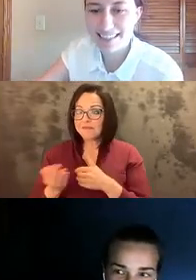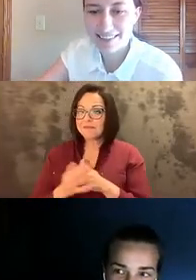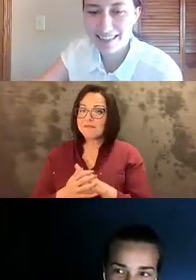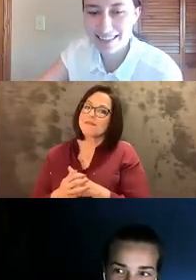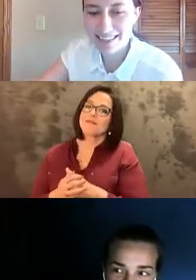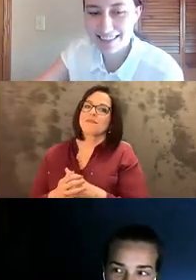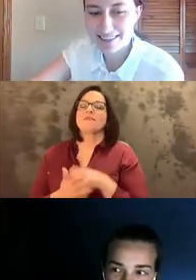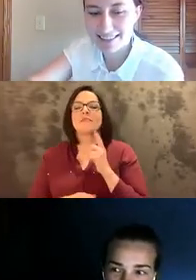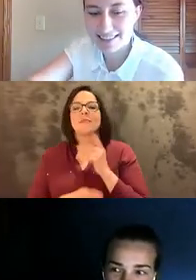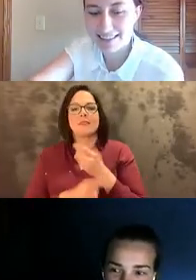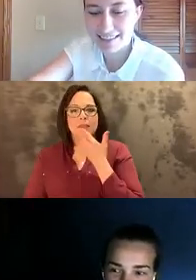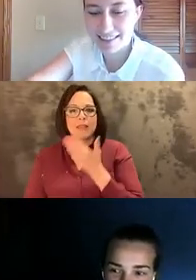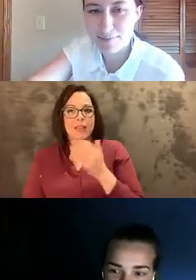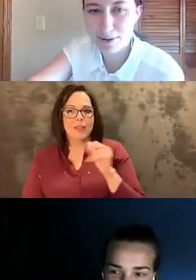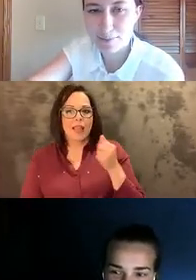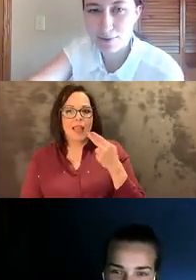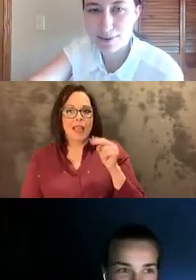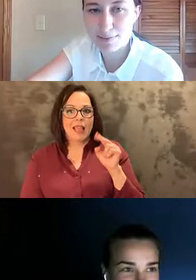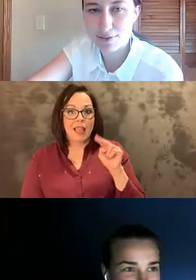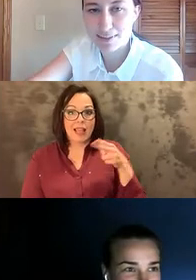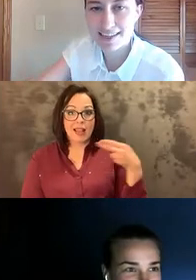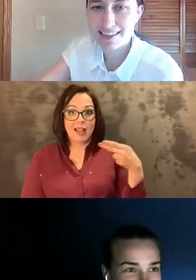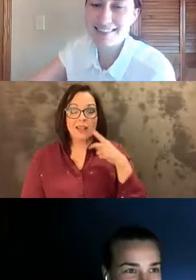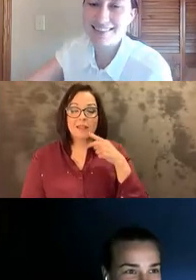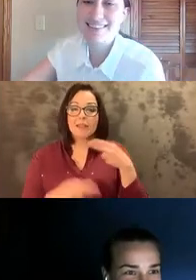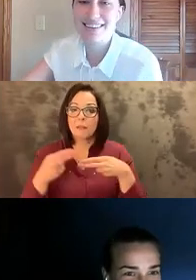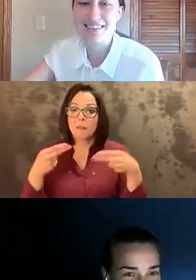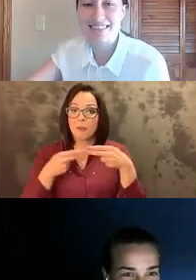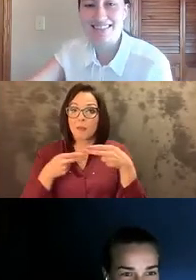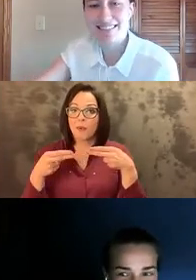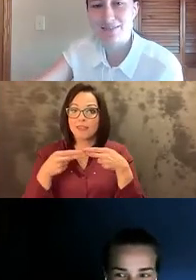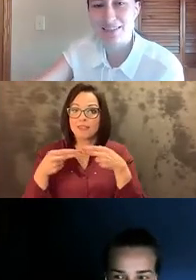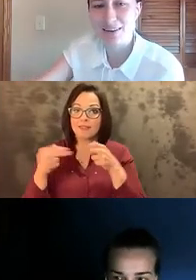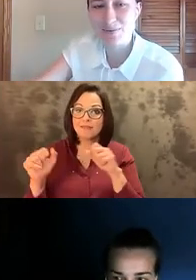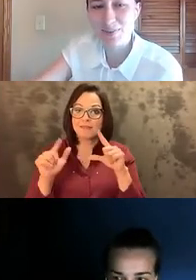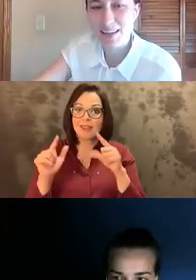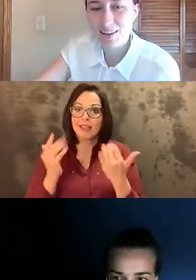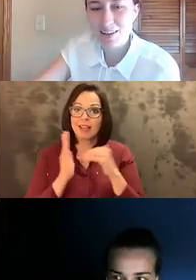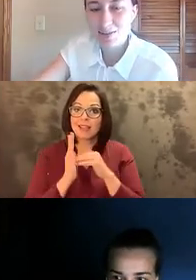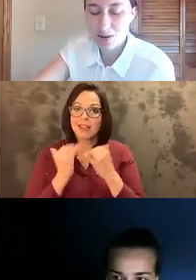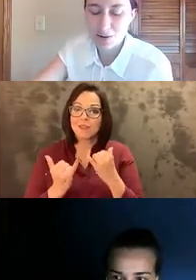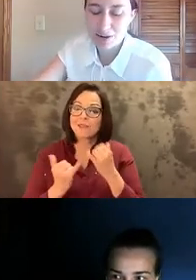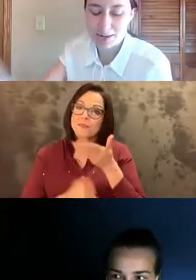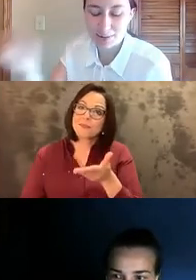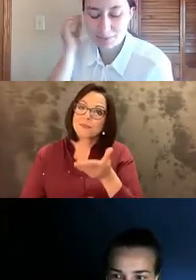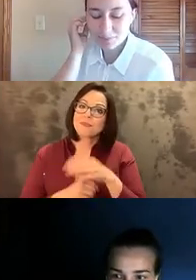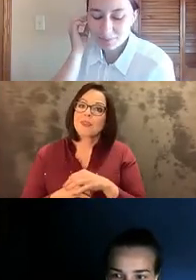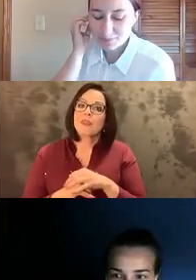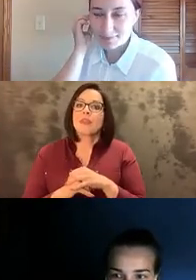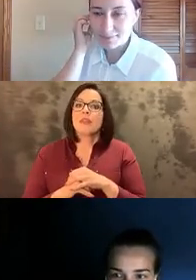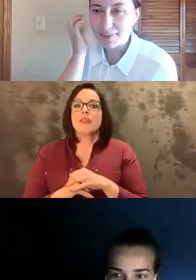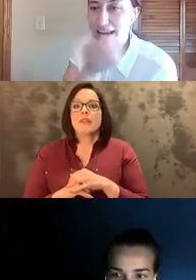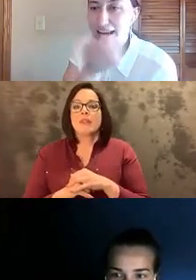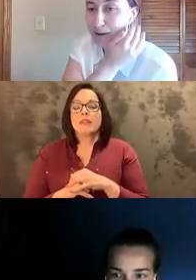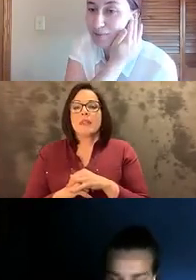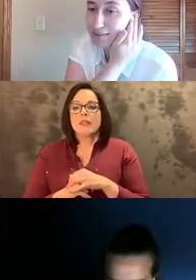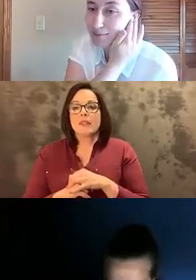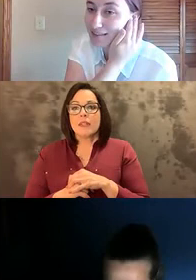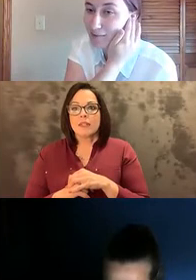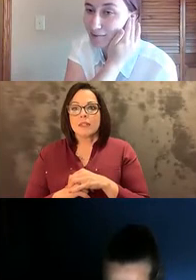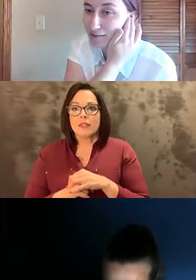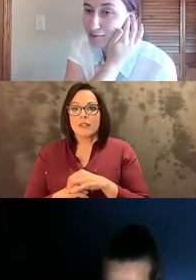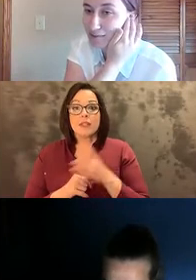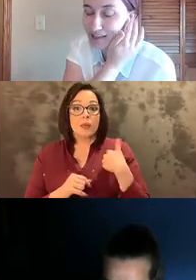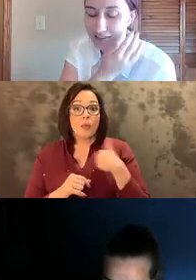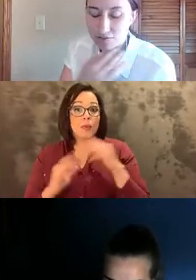Right, thank you, Hannah. I just need to get the PowerPoint to move again. All right, here we go. So yeah, we hope this